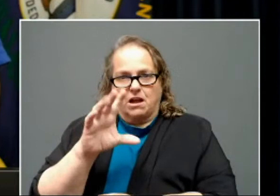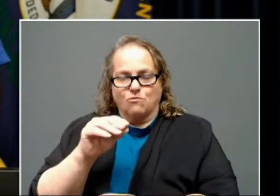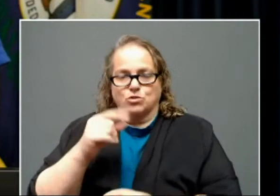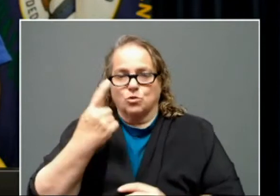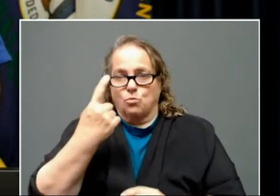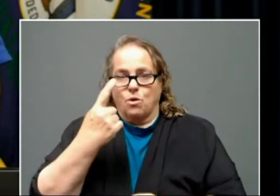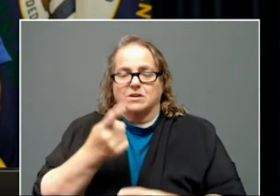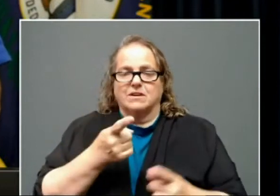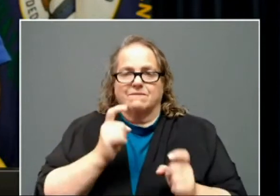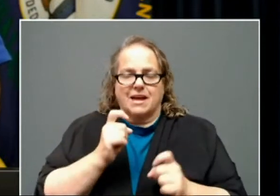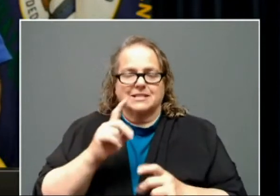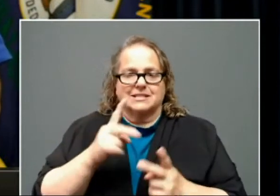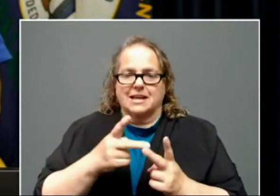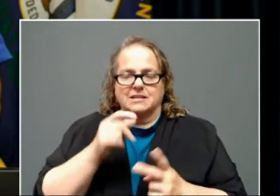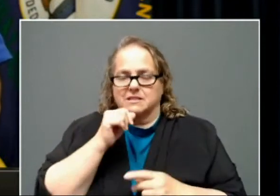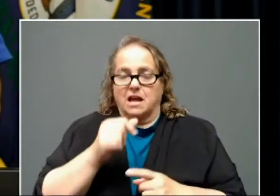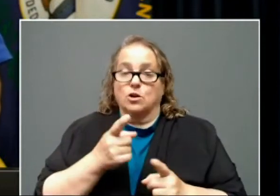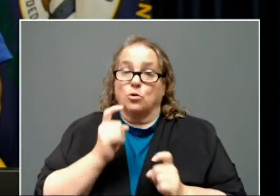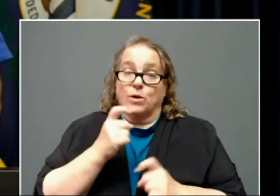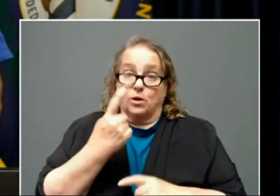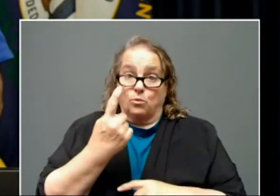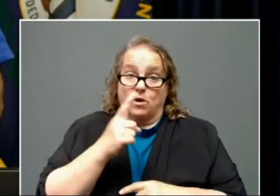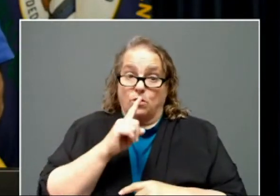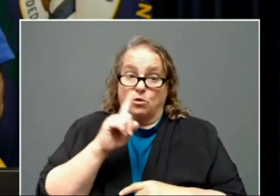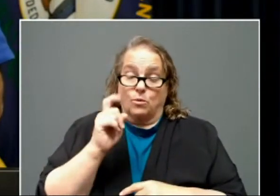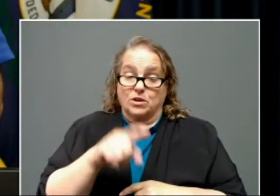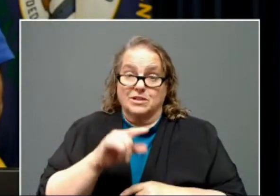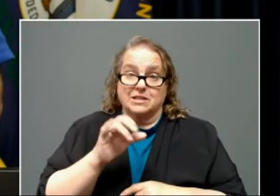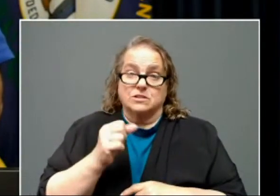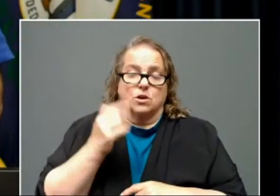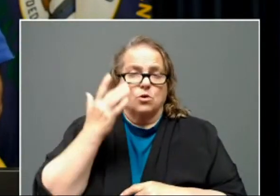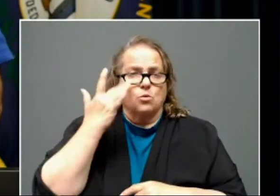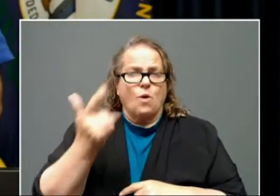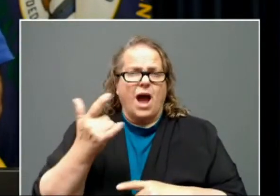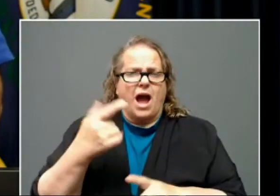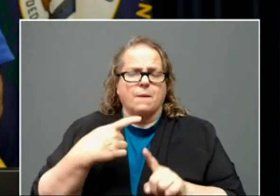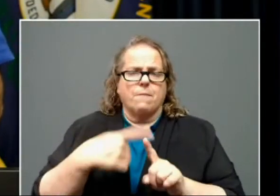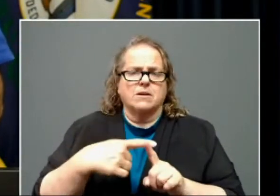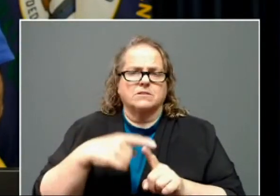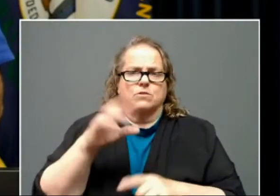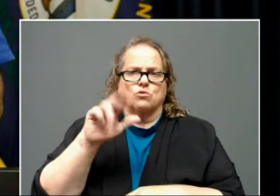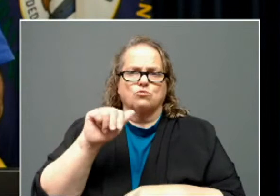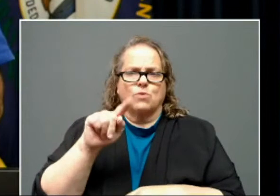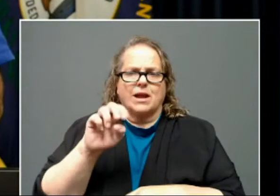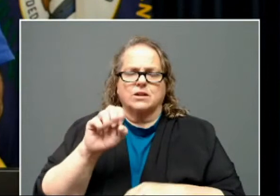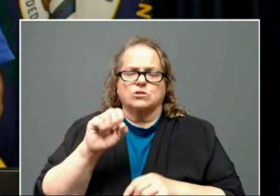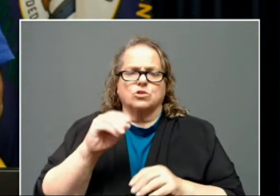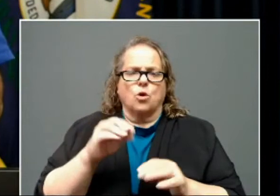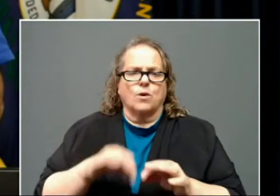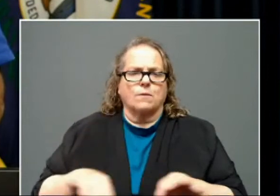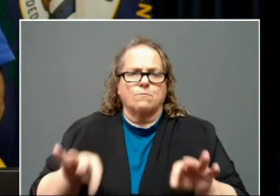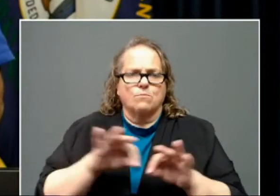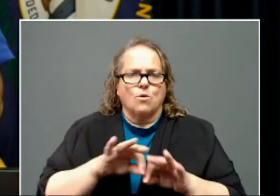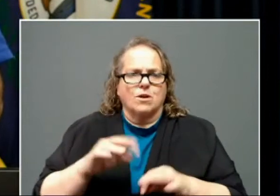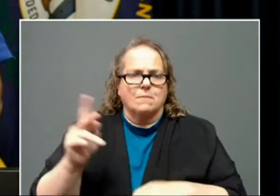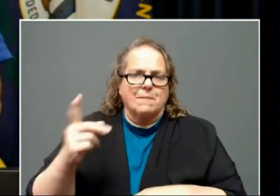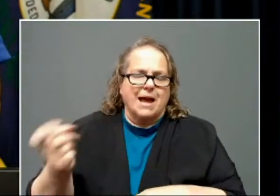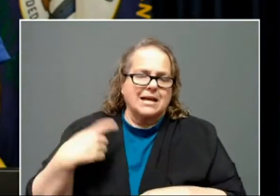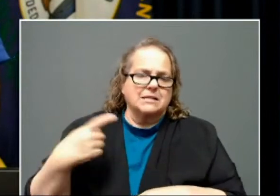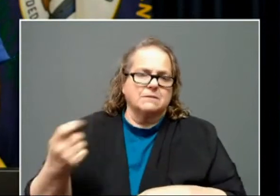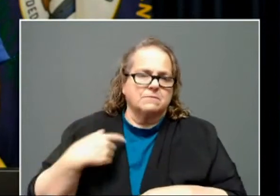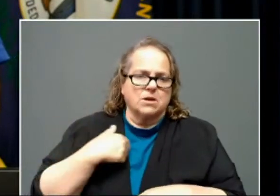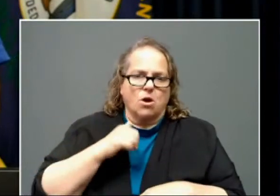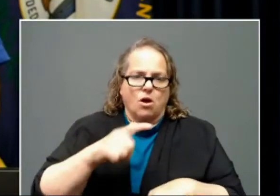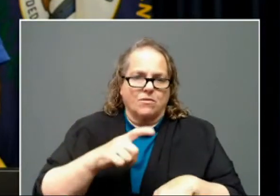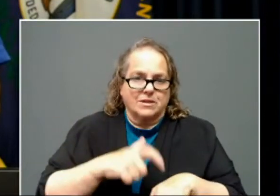much. The quick one is, why is the positivity rate so important? I get to ask that a whole bunch. And then